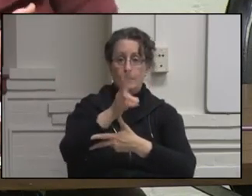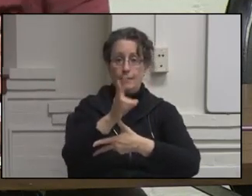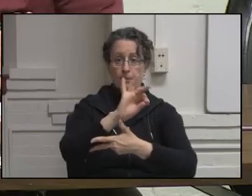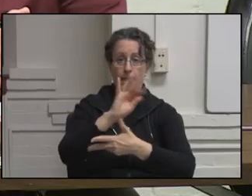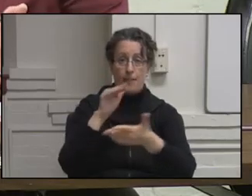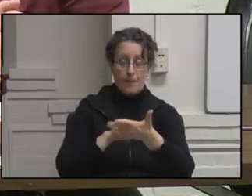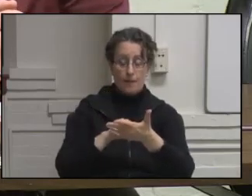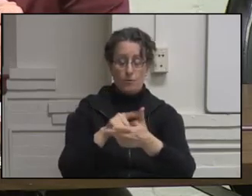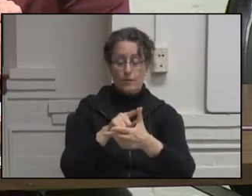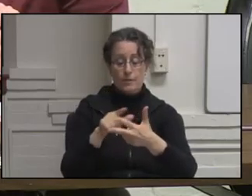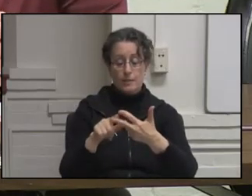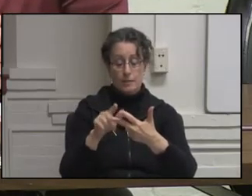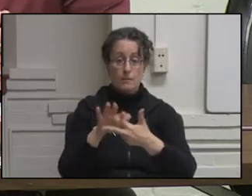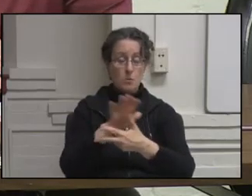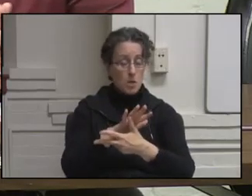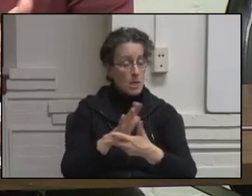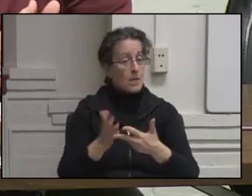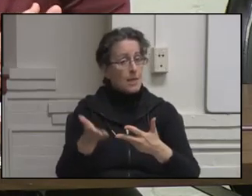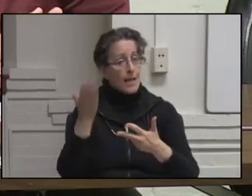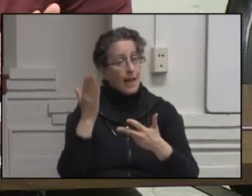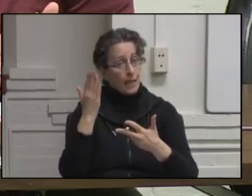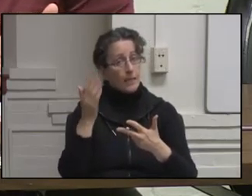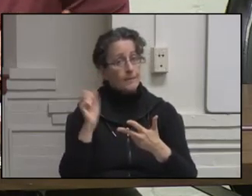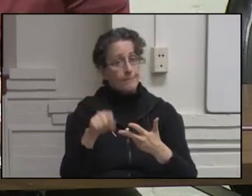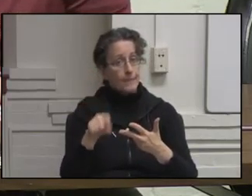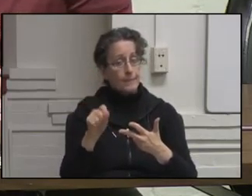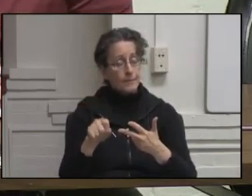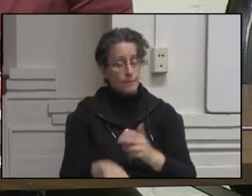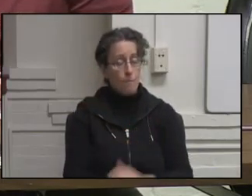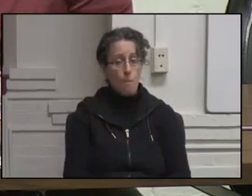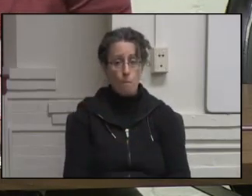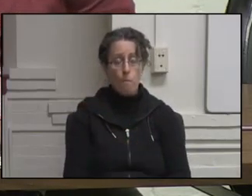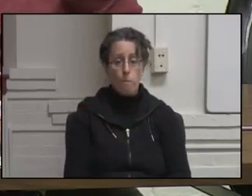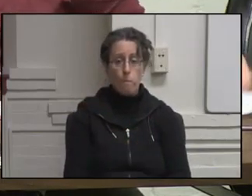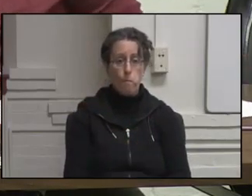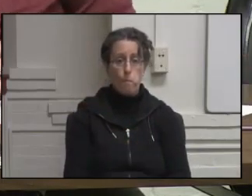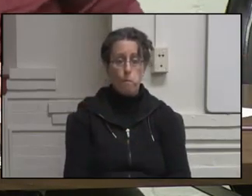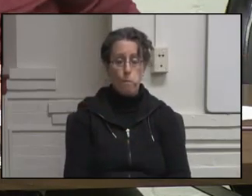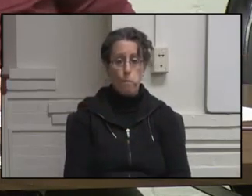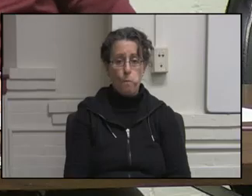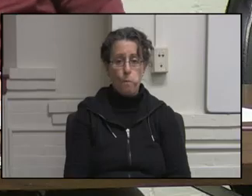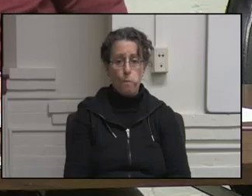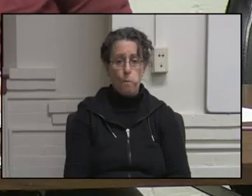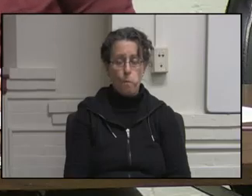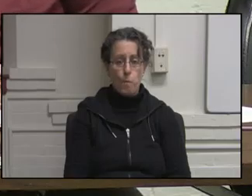$379,000. A little bit higher than expected. When you combined it all together